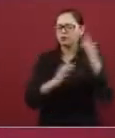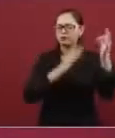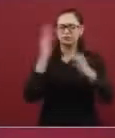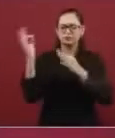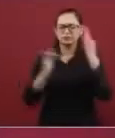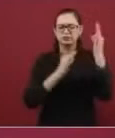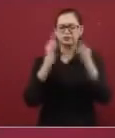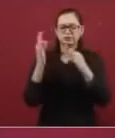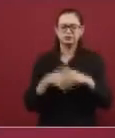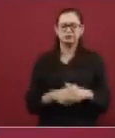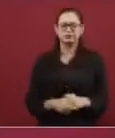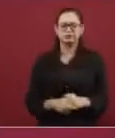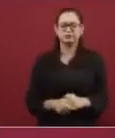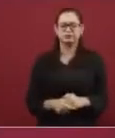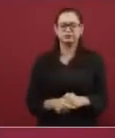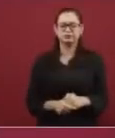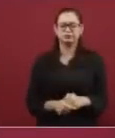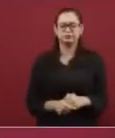done?